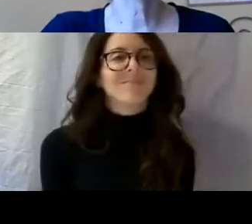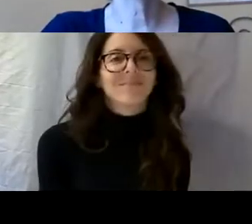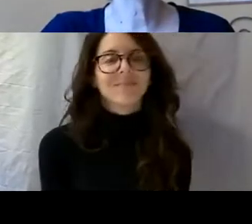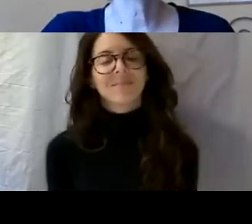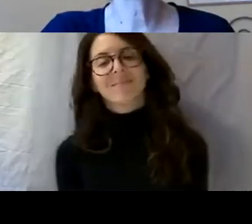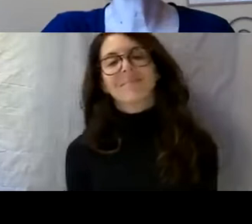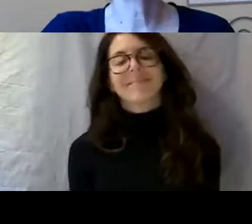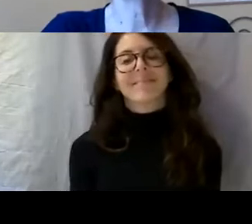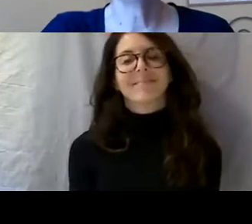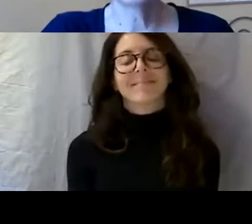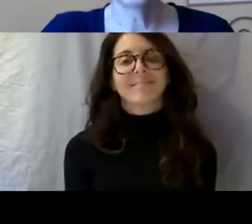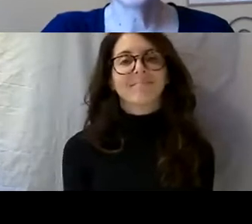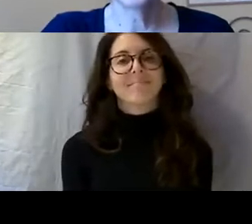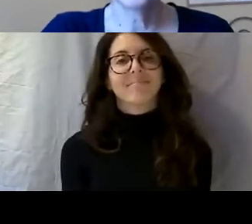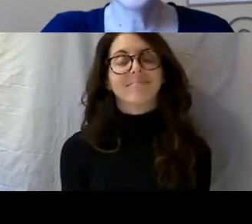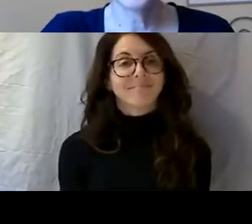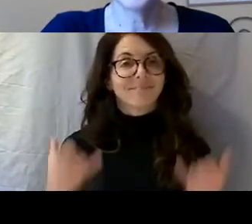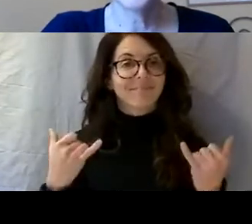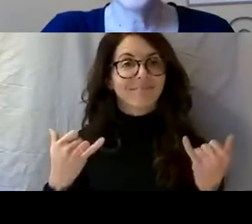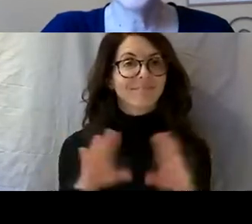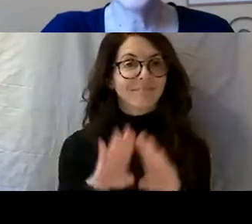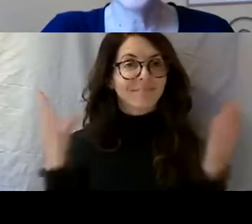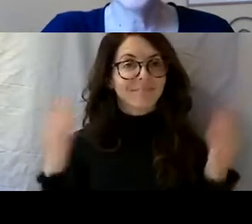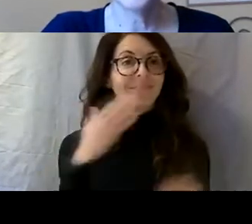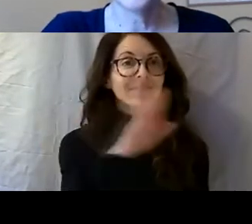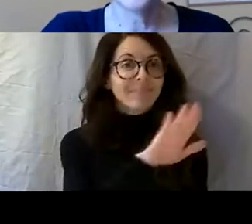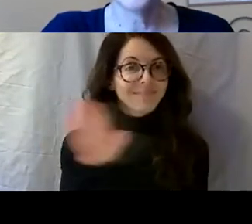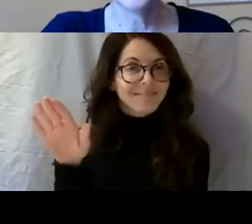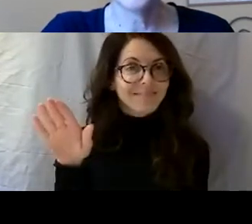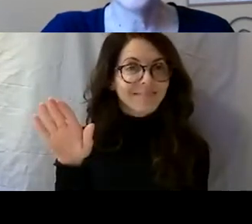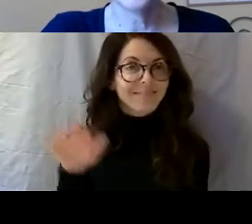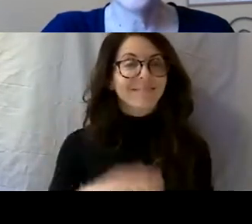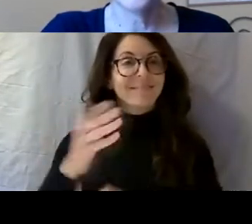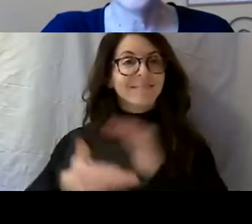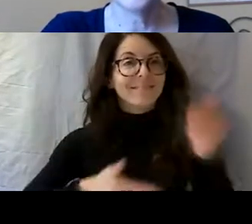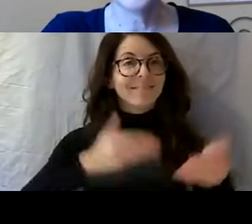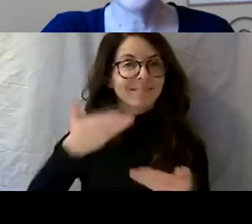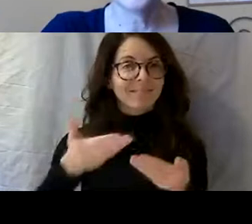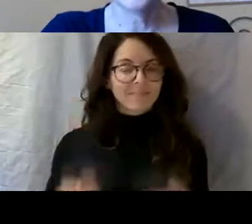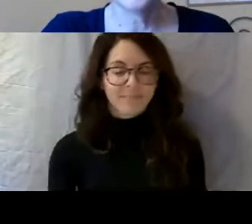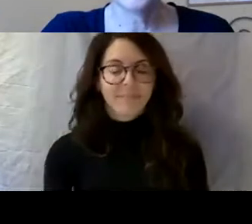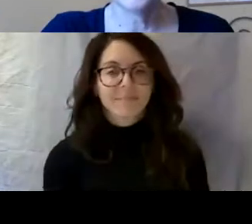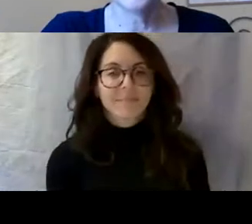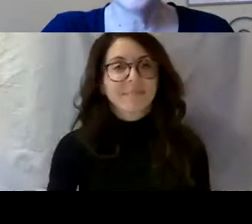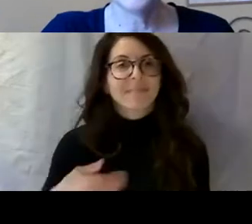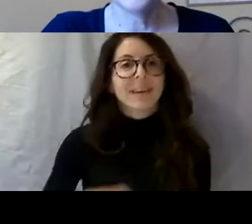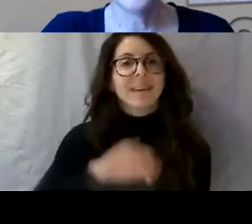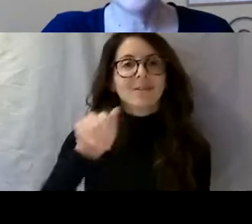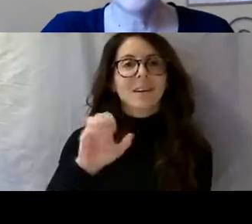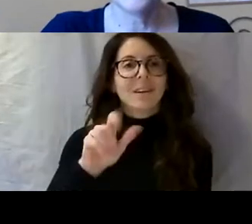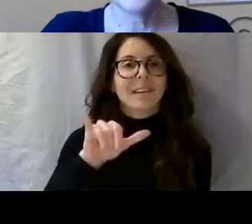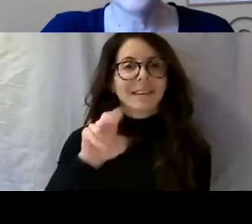I am going to get started. So, good afternoon, everyone, and welcome. My name is Jacqueline